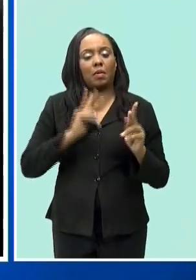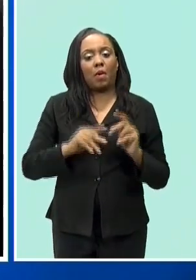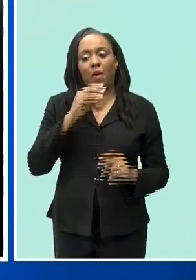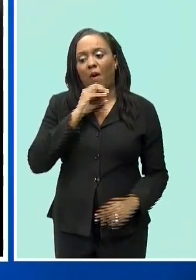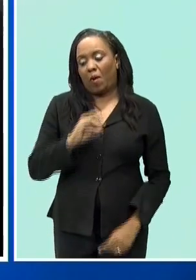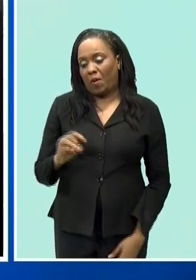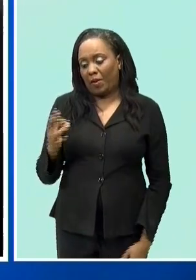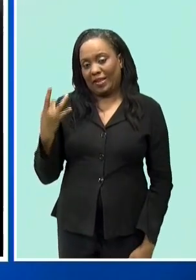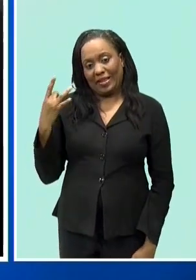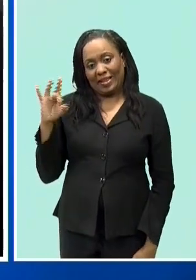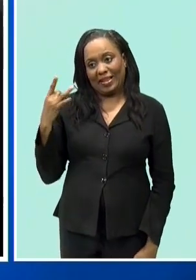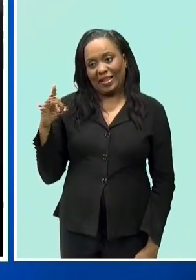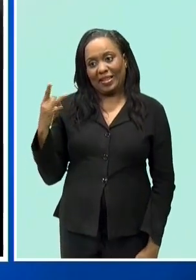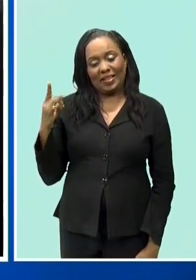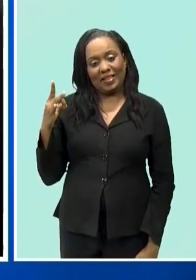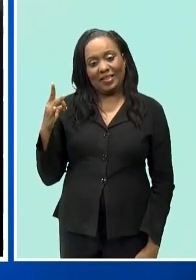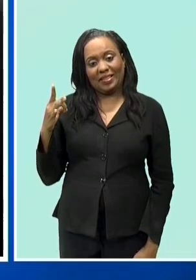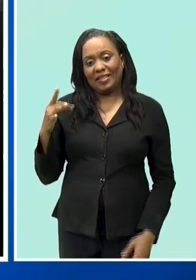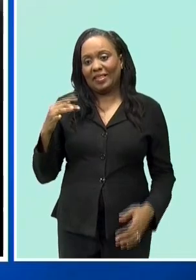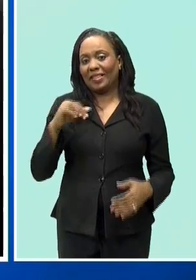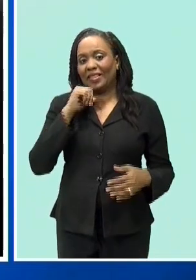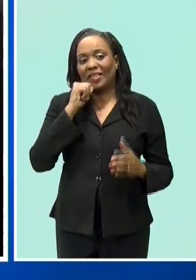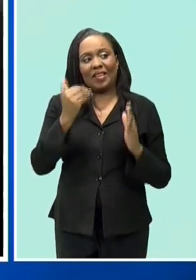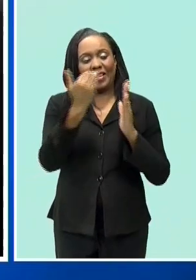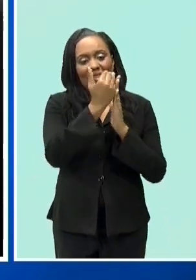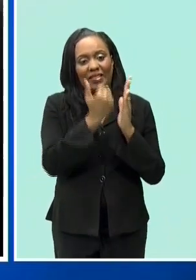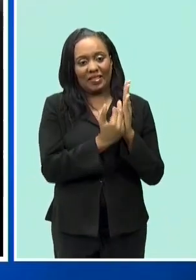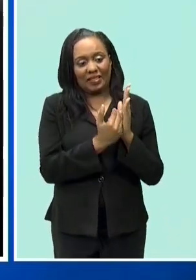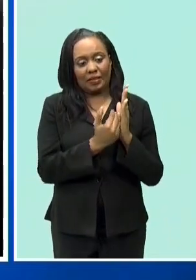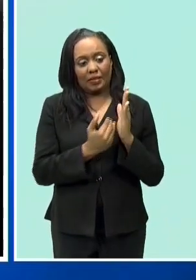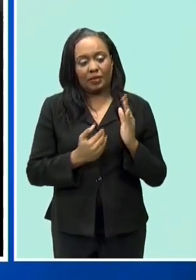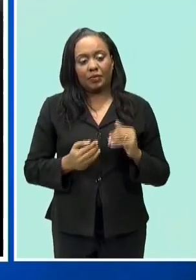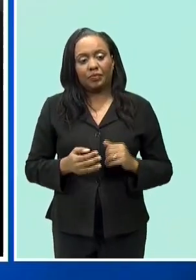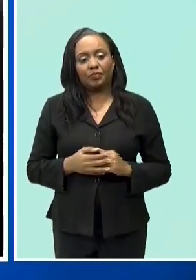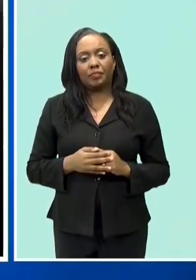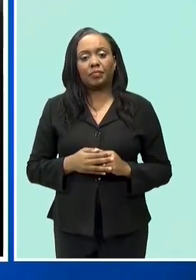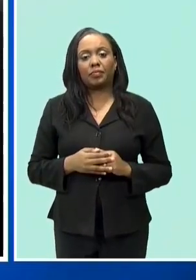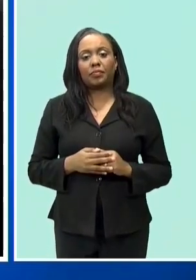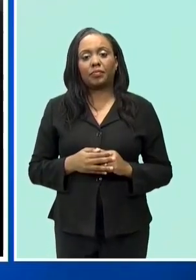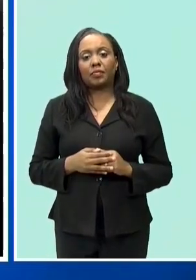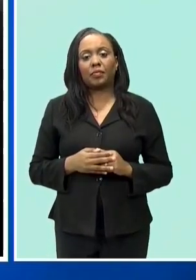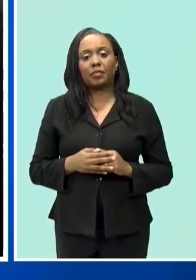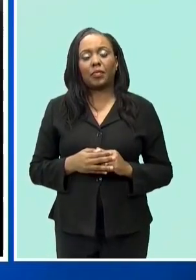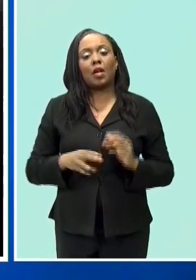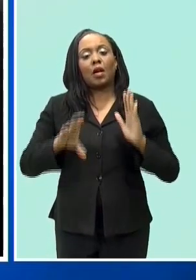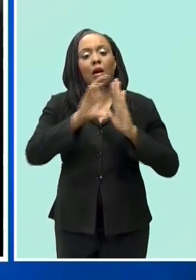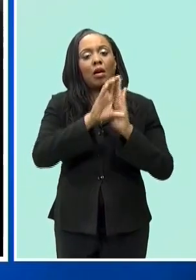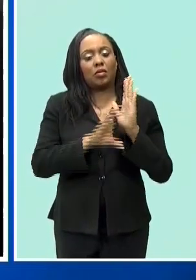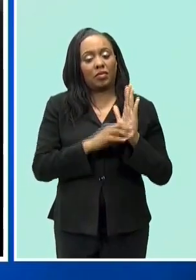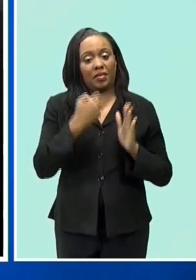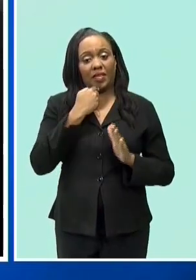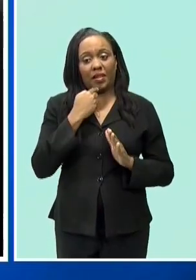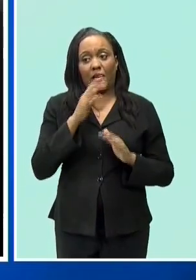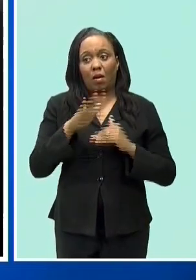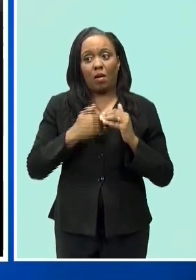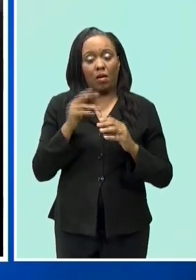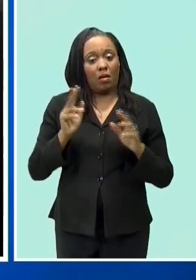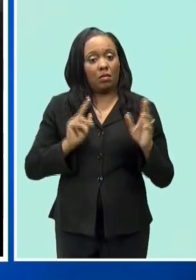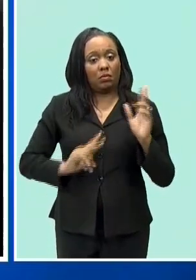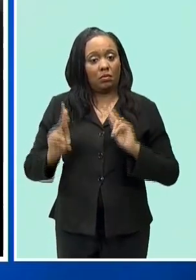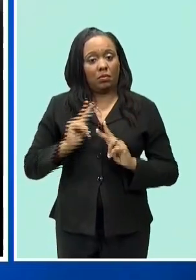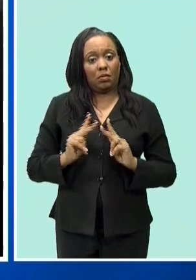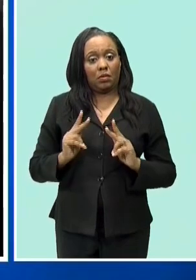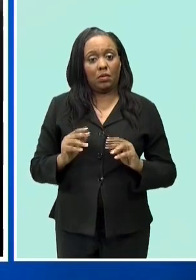last elections are not in it. The Constitution entitles all citizens over the age of 18 the right